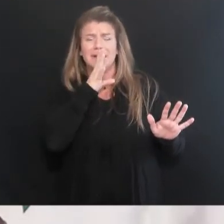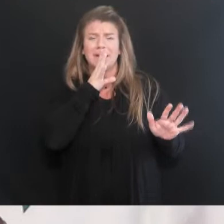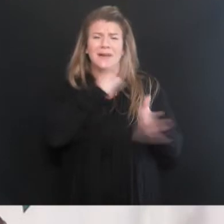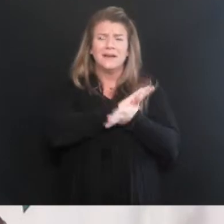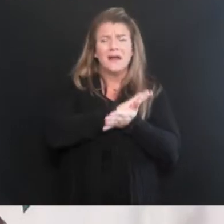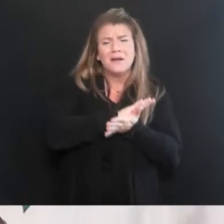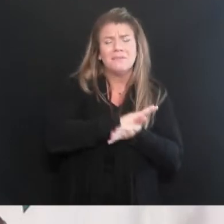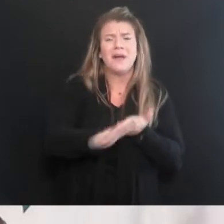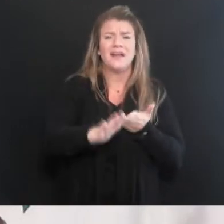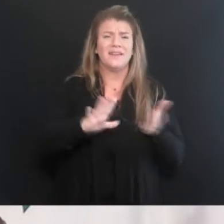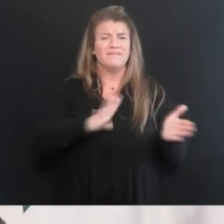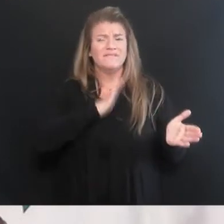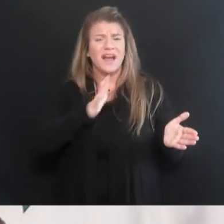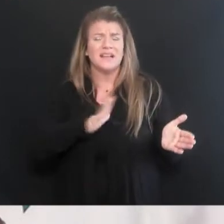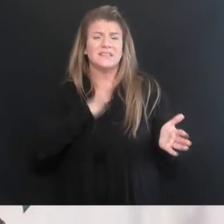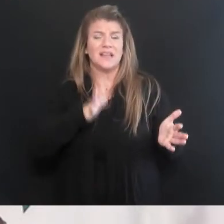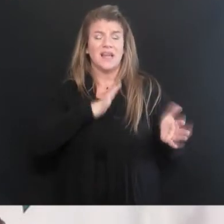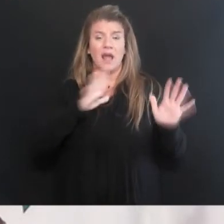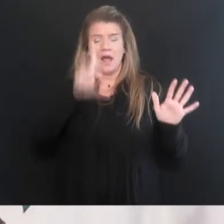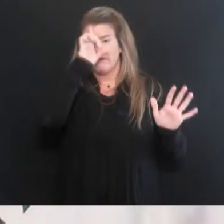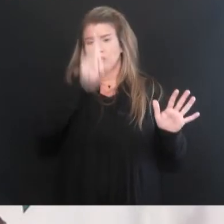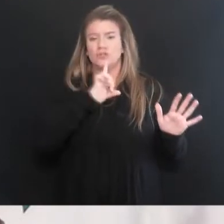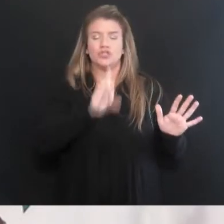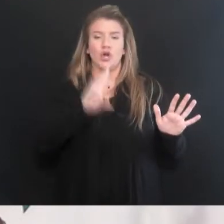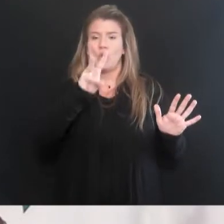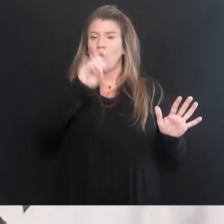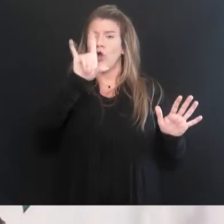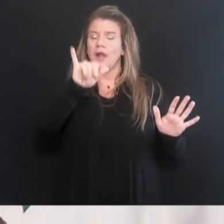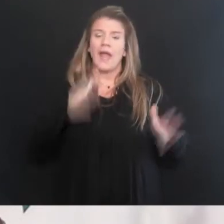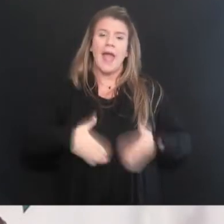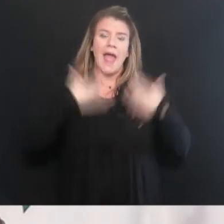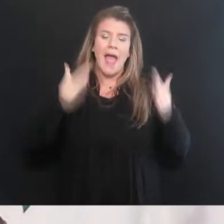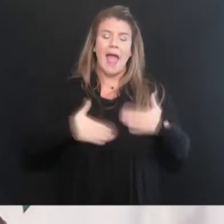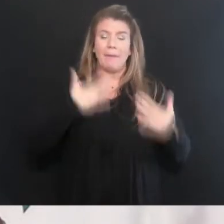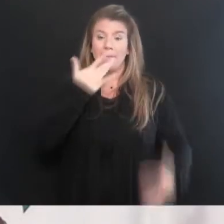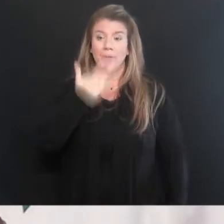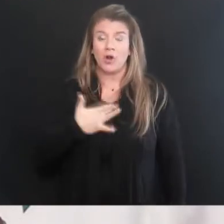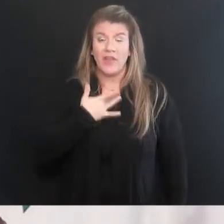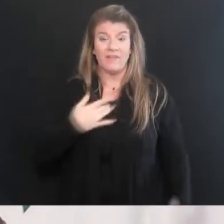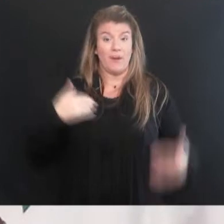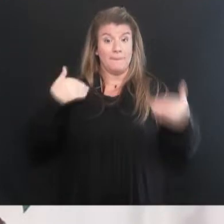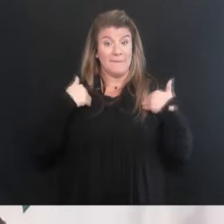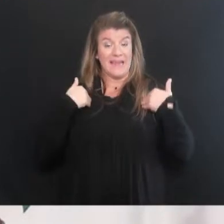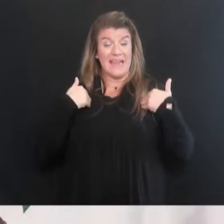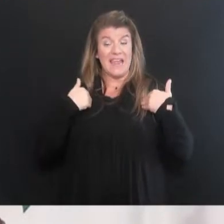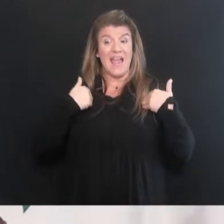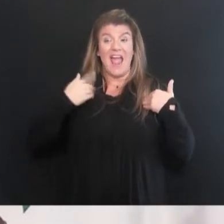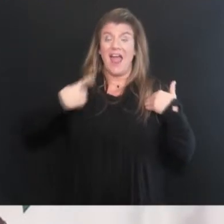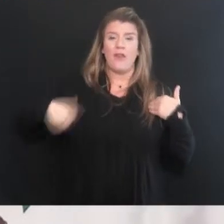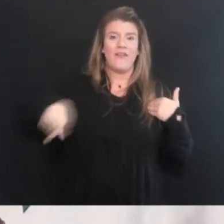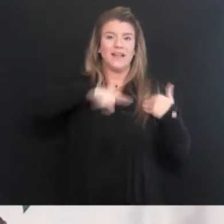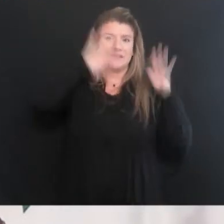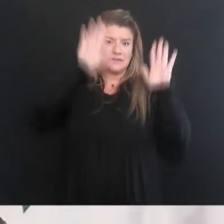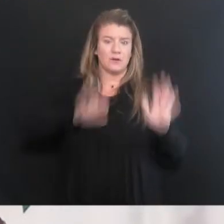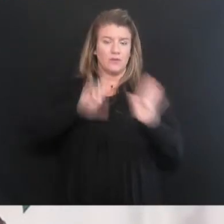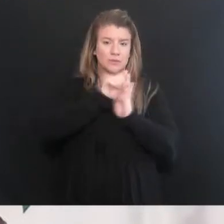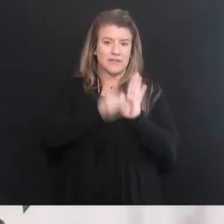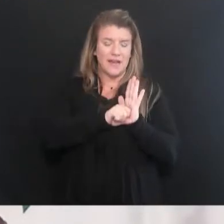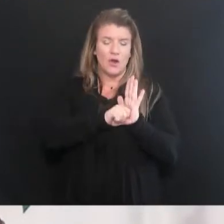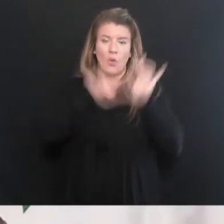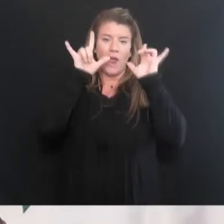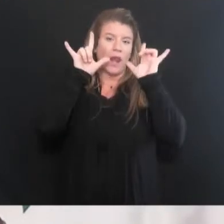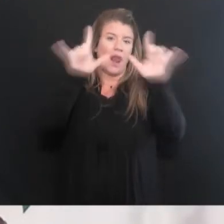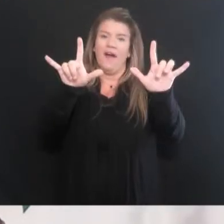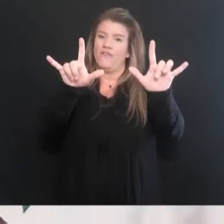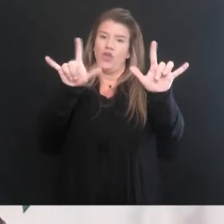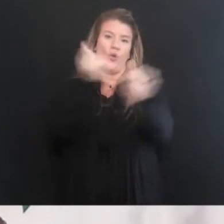possibly speak. Absolutely, Woody, happy birthday from me, from all this great state. We love you with all our